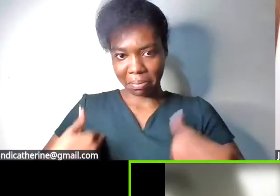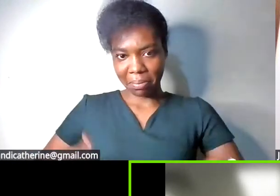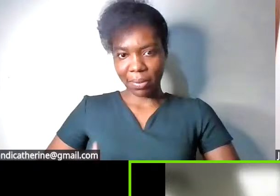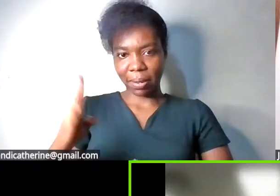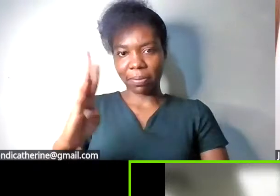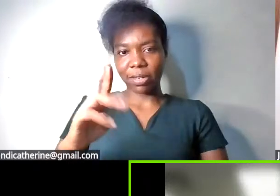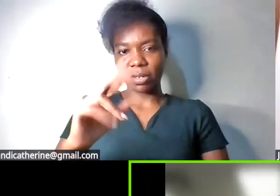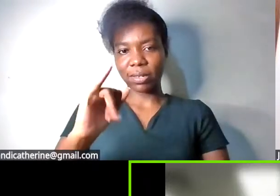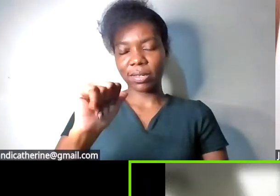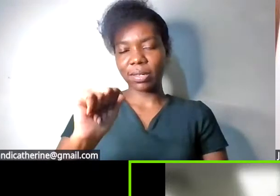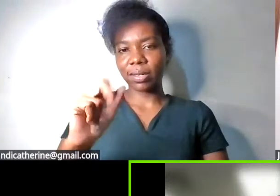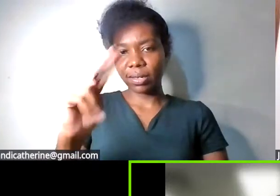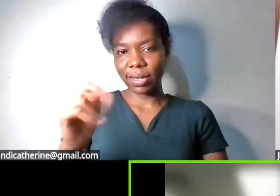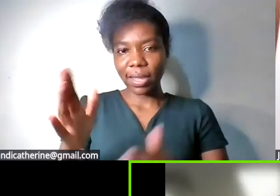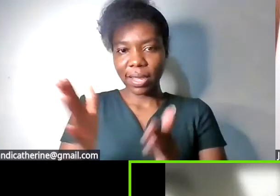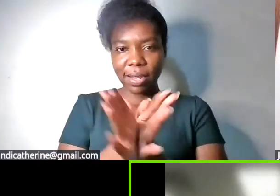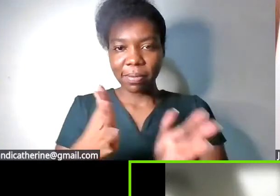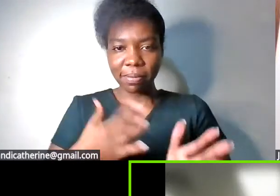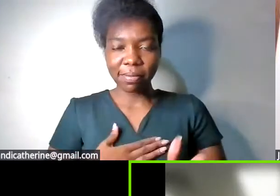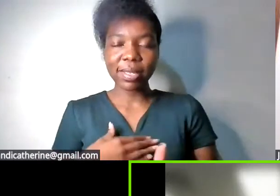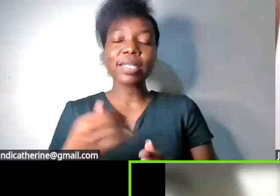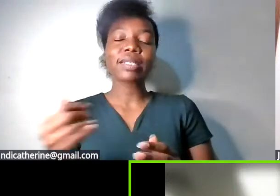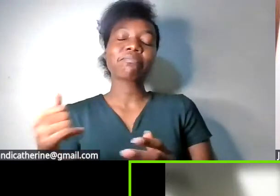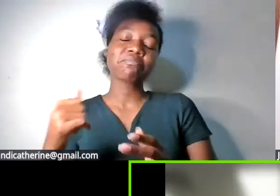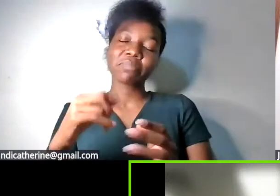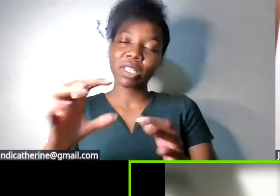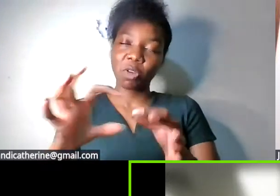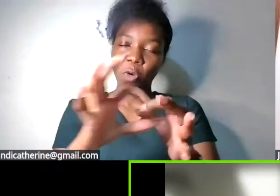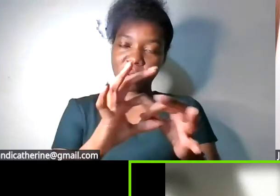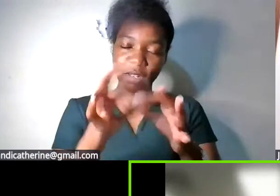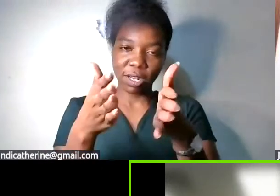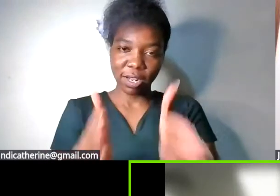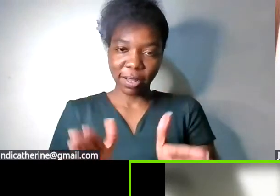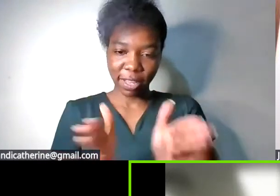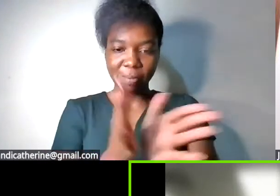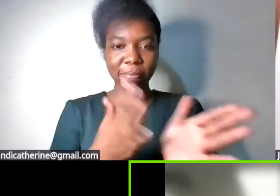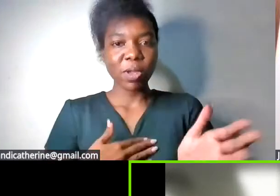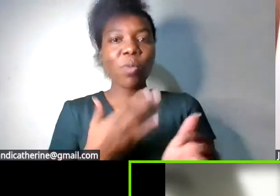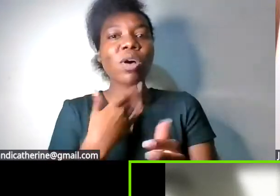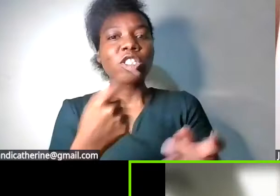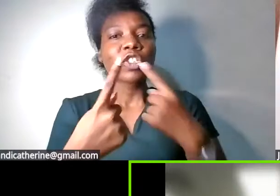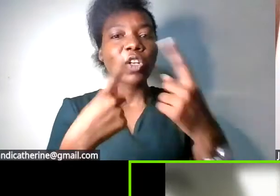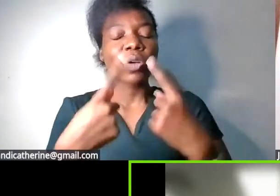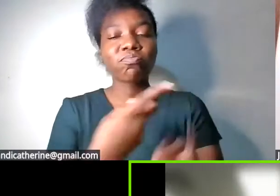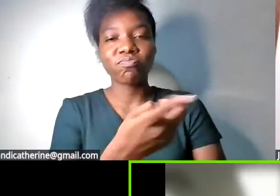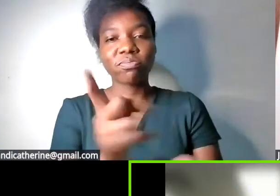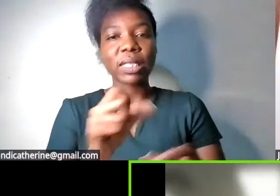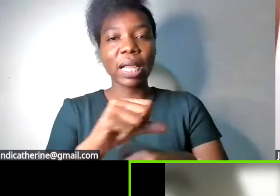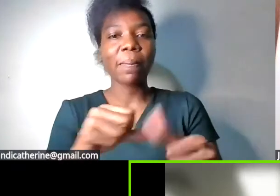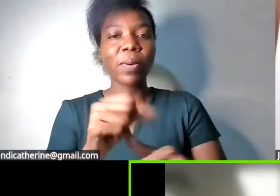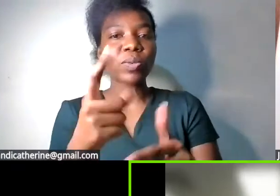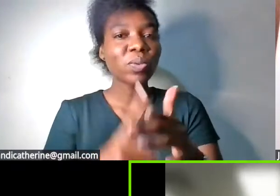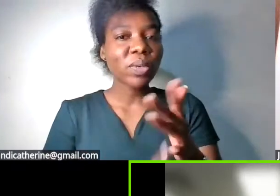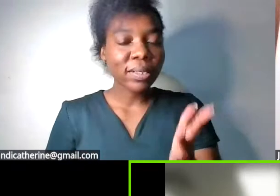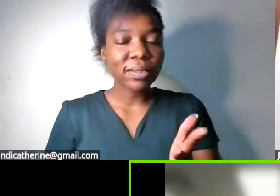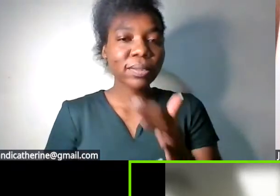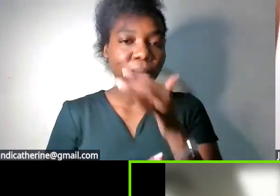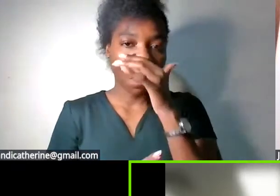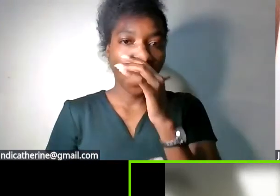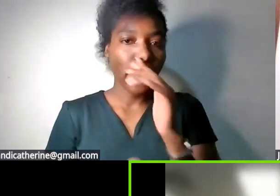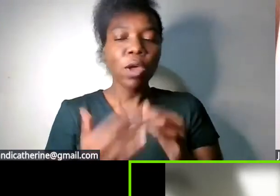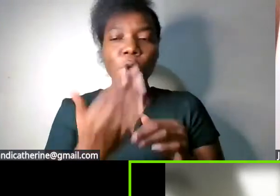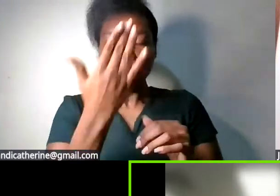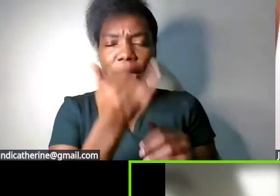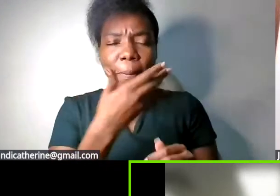here at TIE as far as recruitment. And I would love to kind of talk to you about why you should pick an international